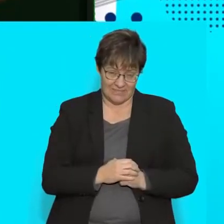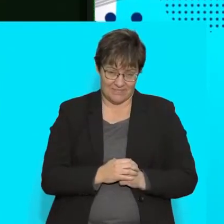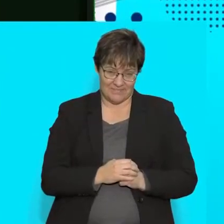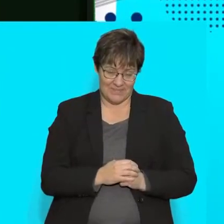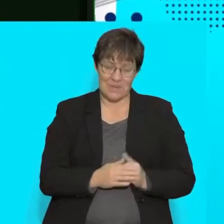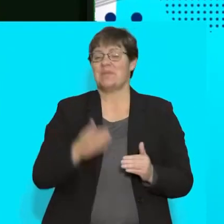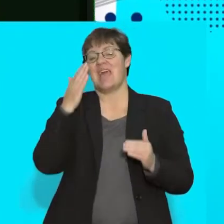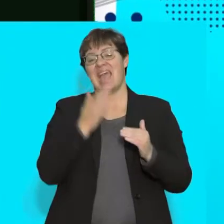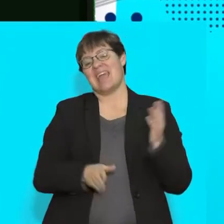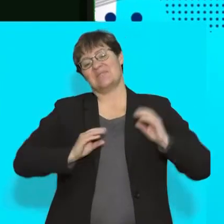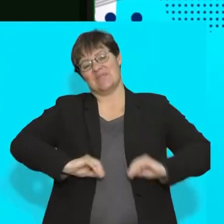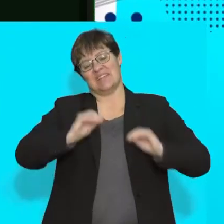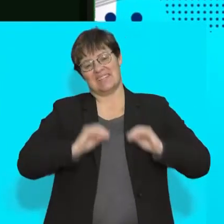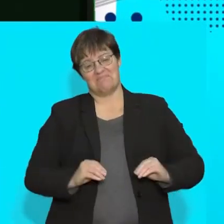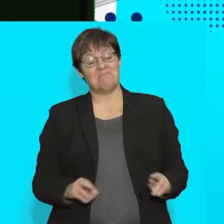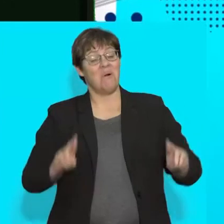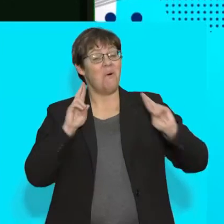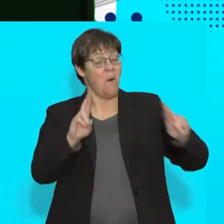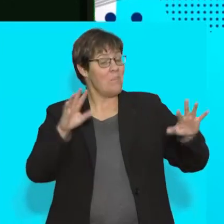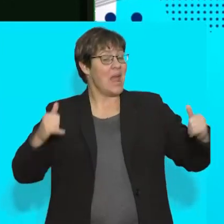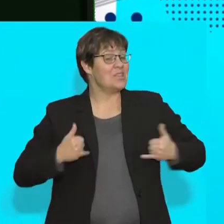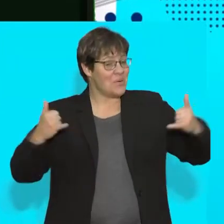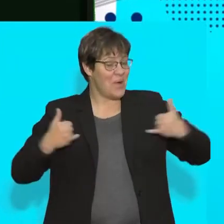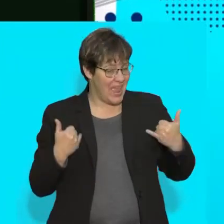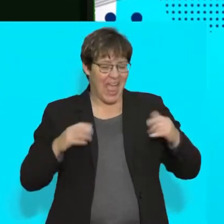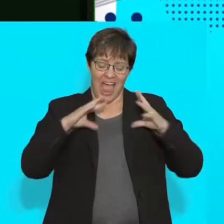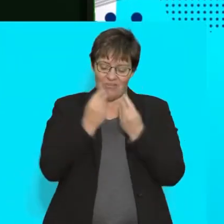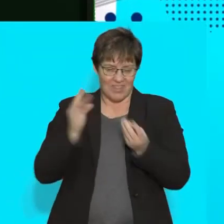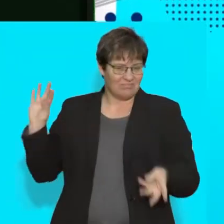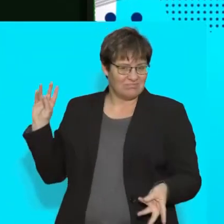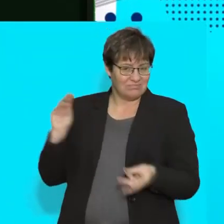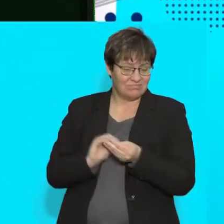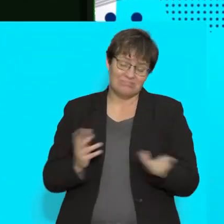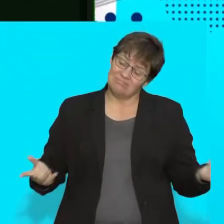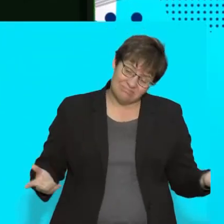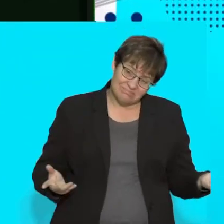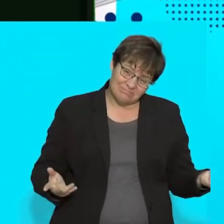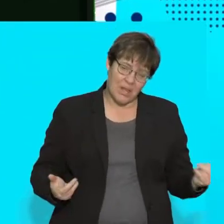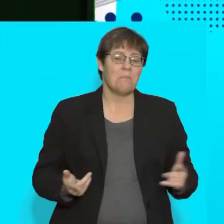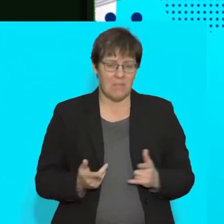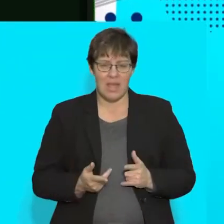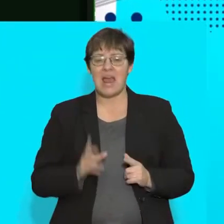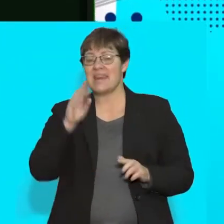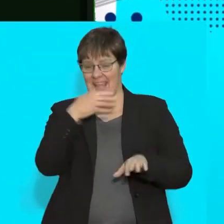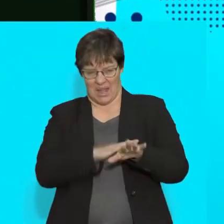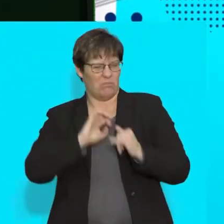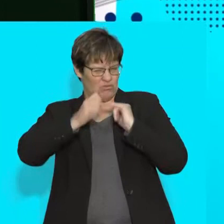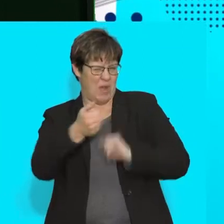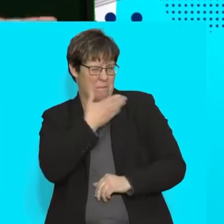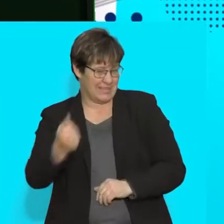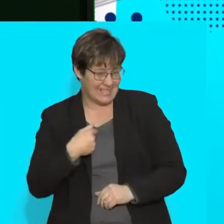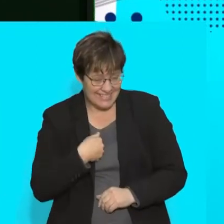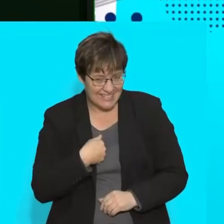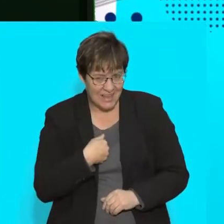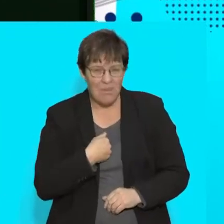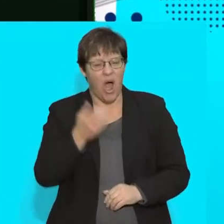Guys, we've come to the end of our lesson. I hope you enjoyed everything that we've looked at. If not, I will do better next time, but